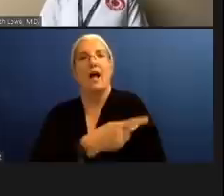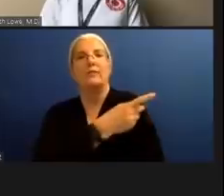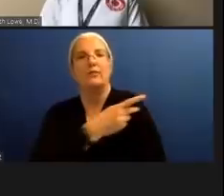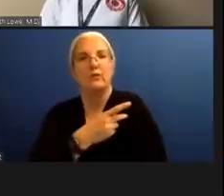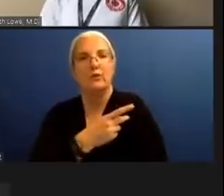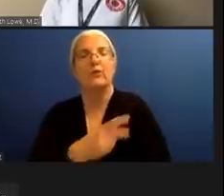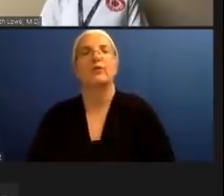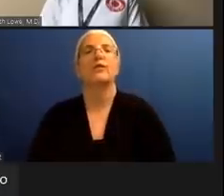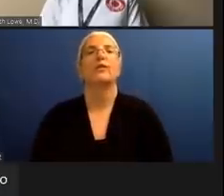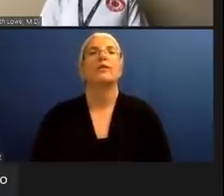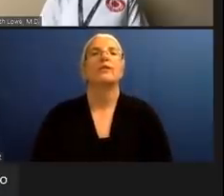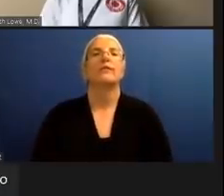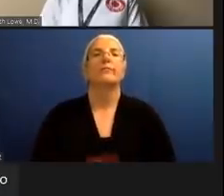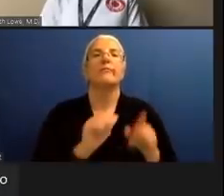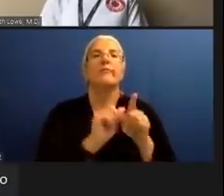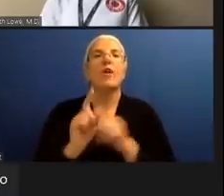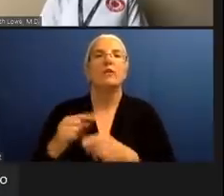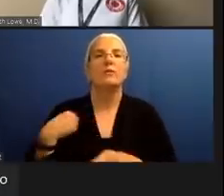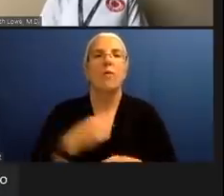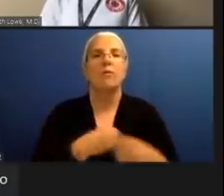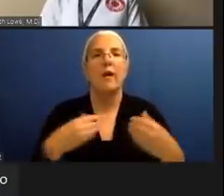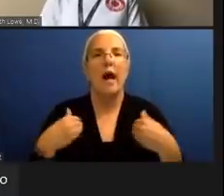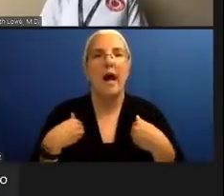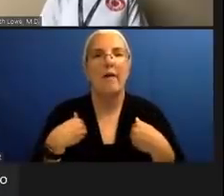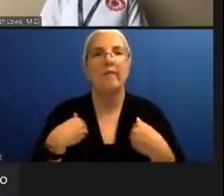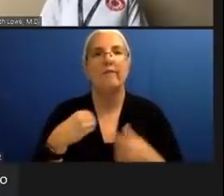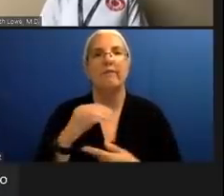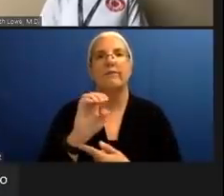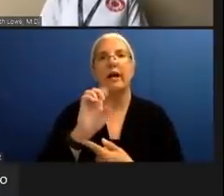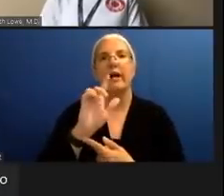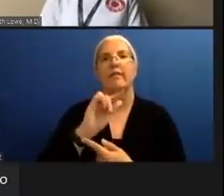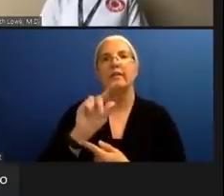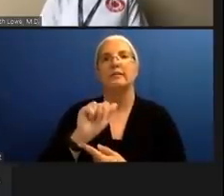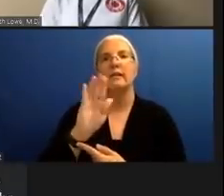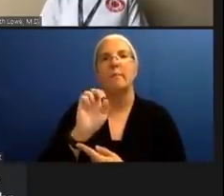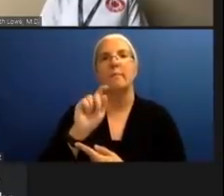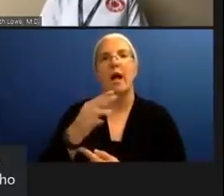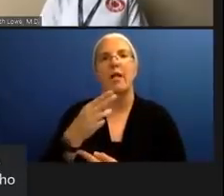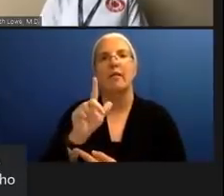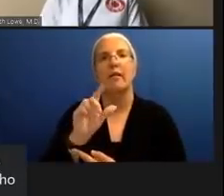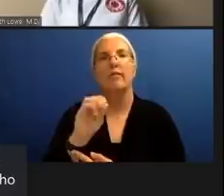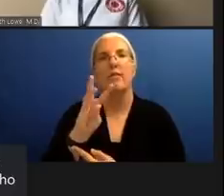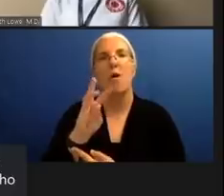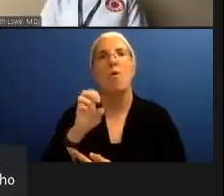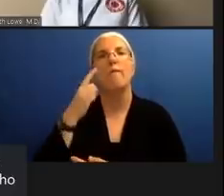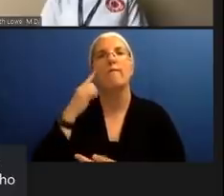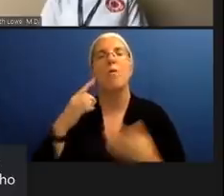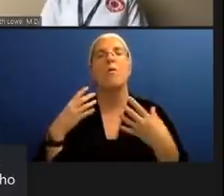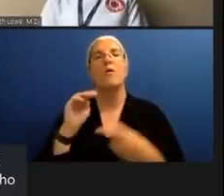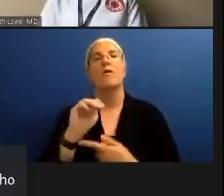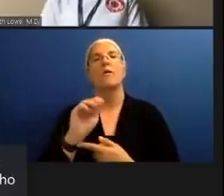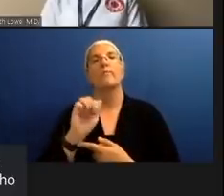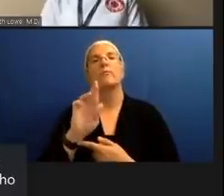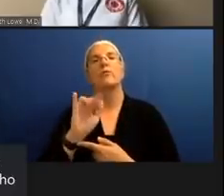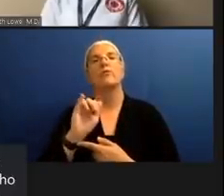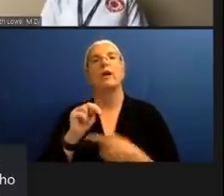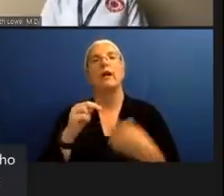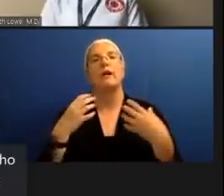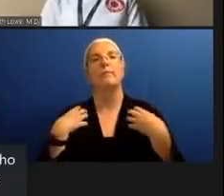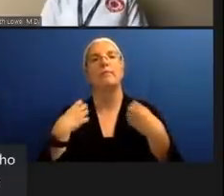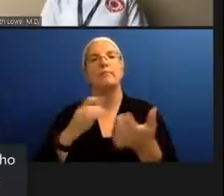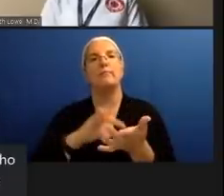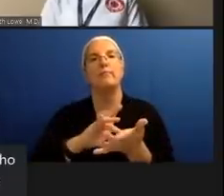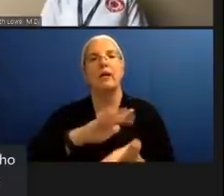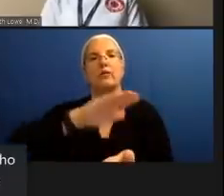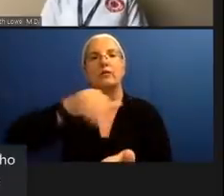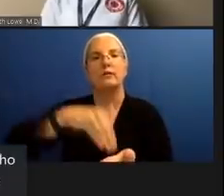the many, many people, I think it was 95, who submitted questions in advance of the event. As you can imagine, we're not going to